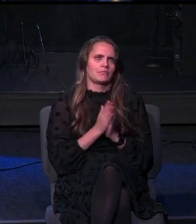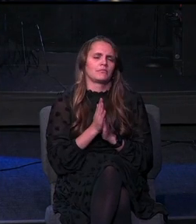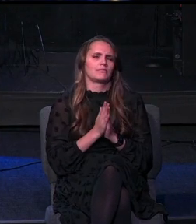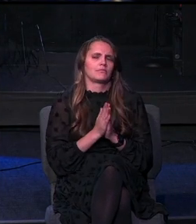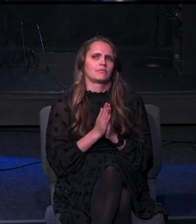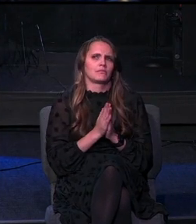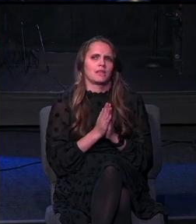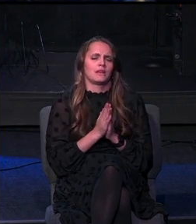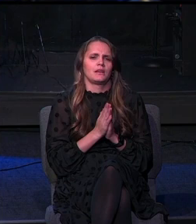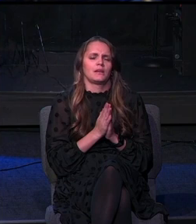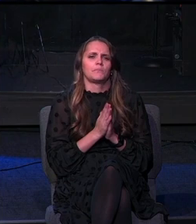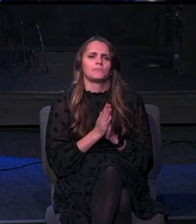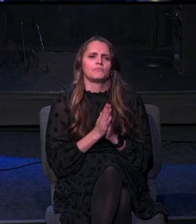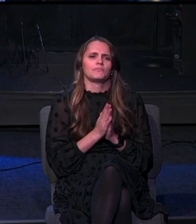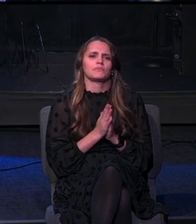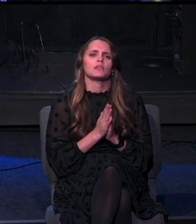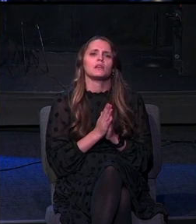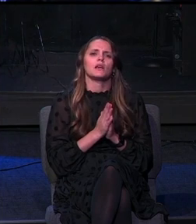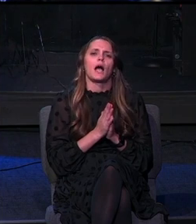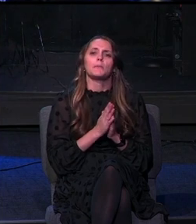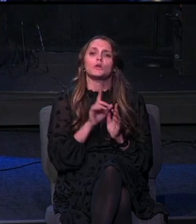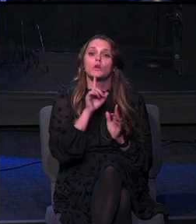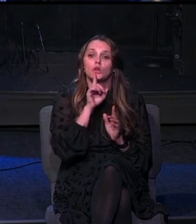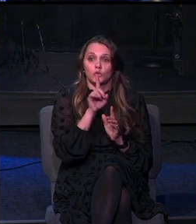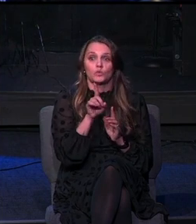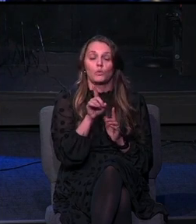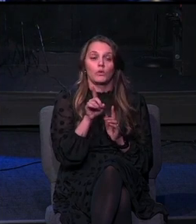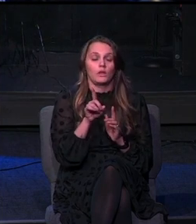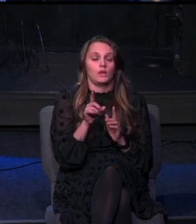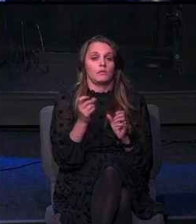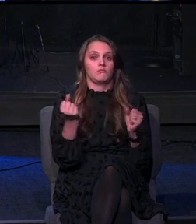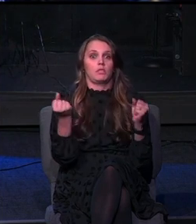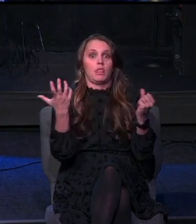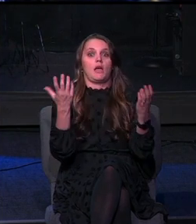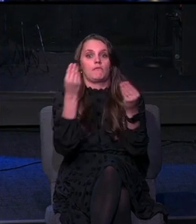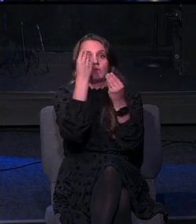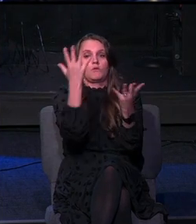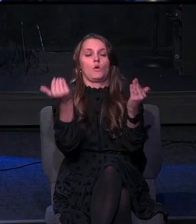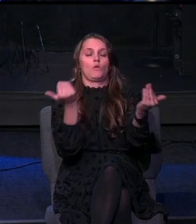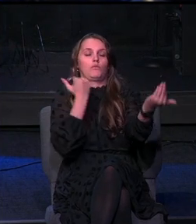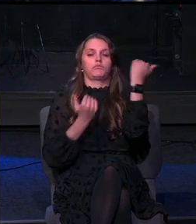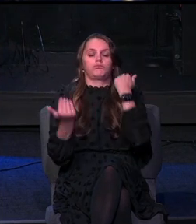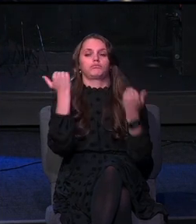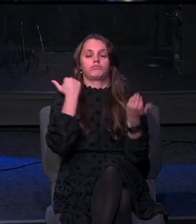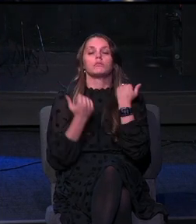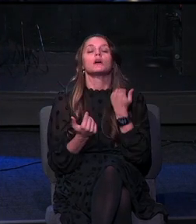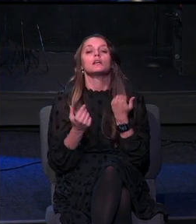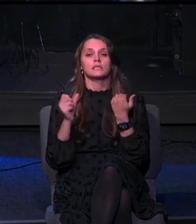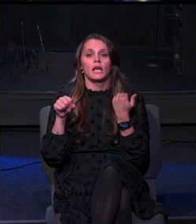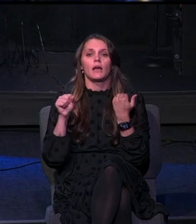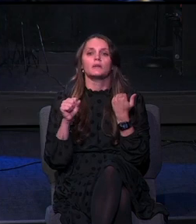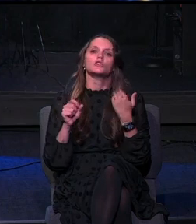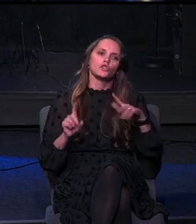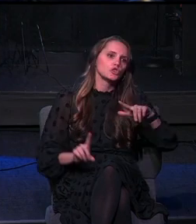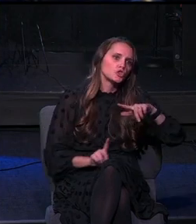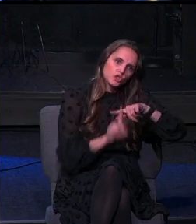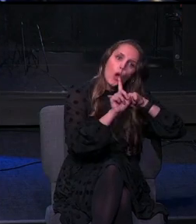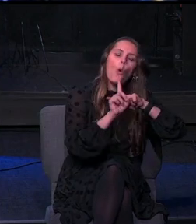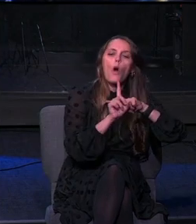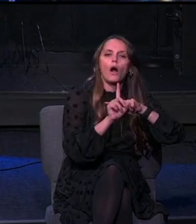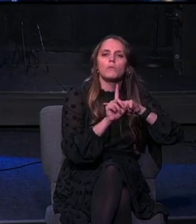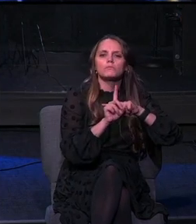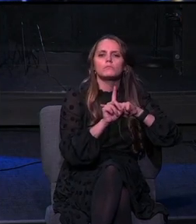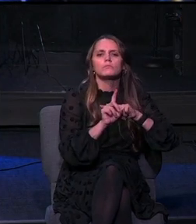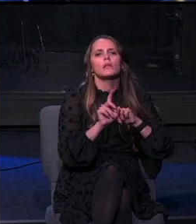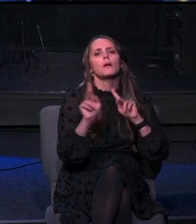I mean, it's very consumeristic, if I'm being honest with you, especially in our culture, in our context. It's show up and everybody cater to